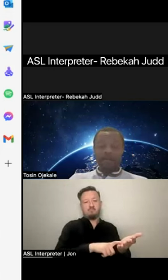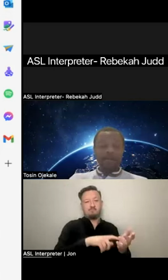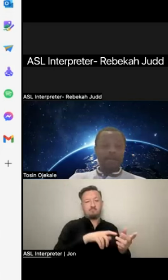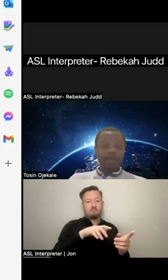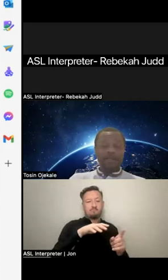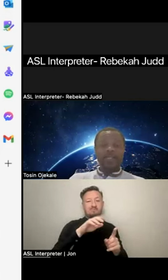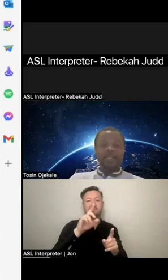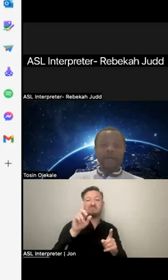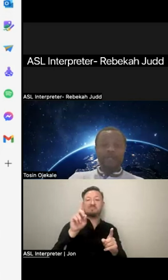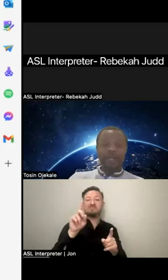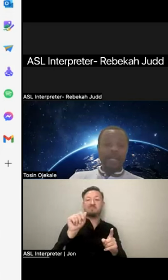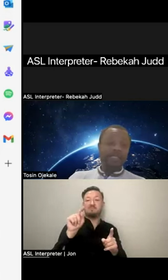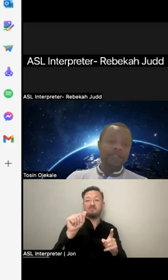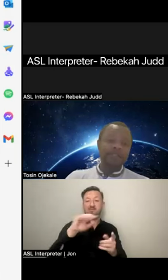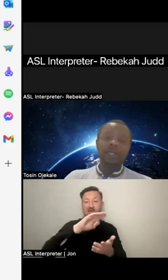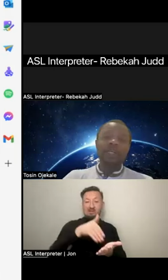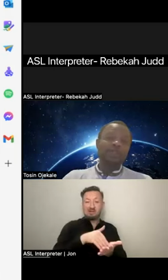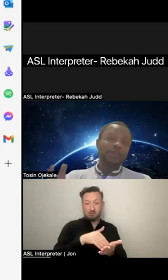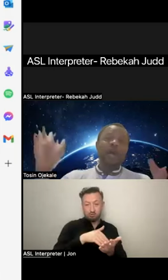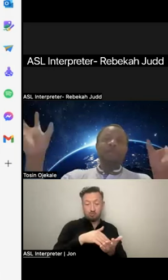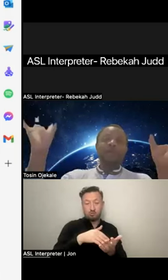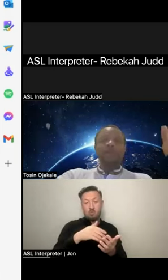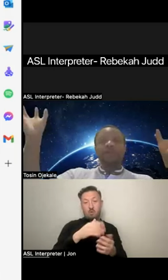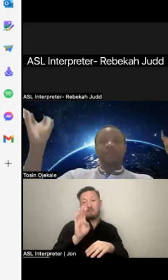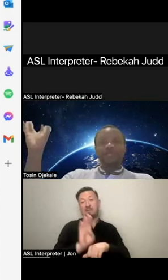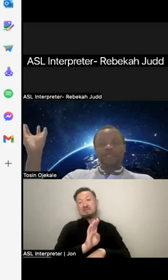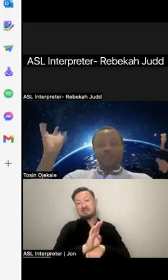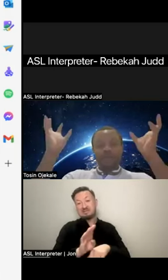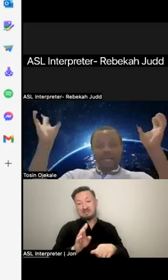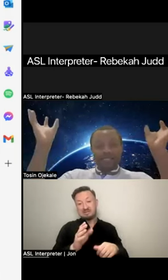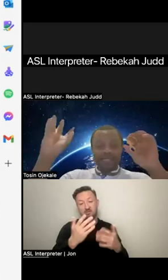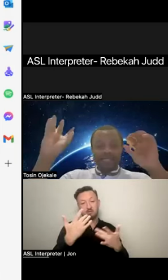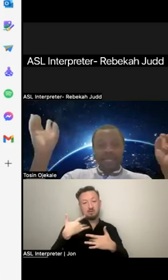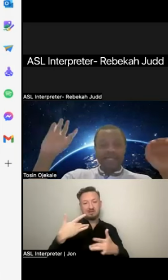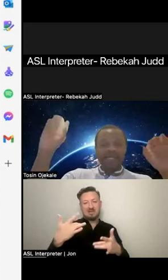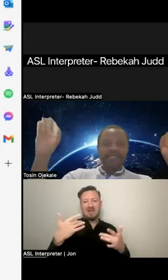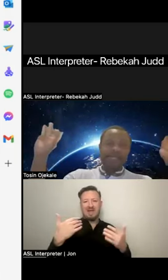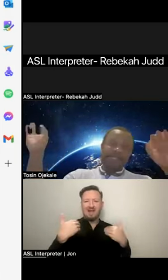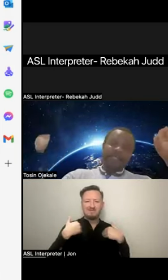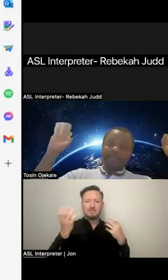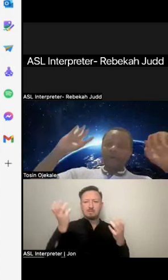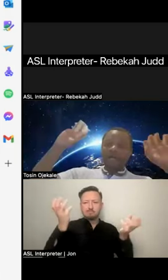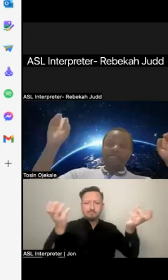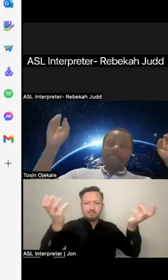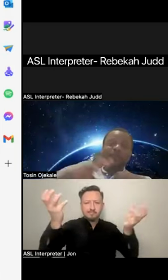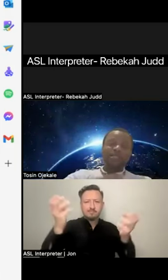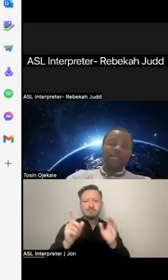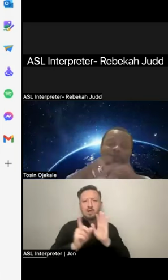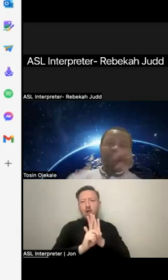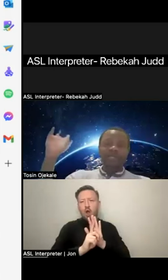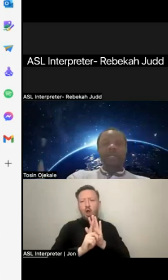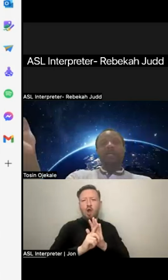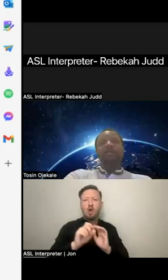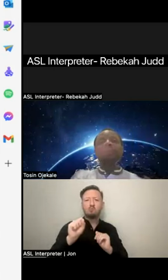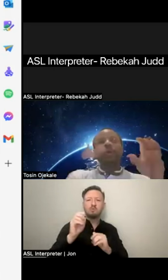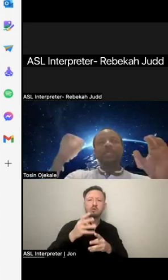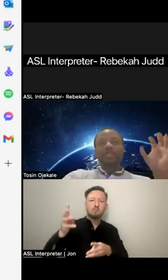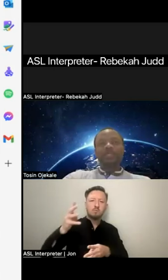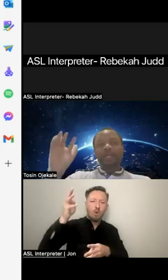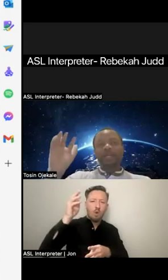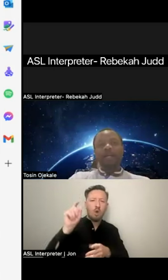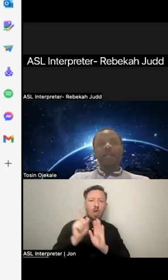center, enterprise organization, so you have all of those automatic heat detector and smoke detectors